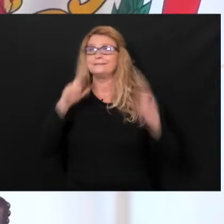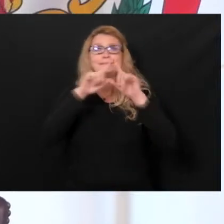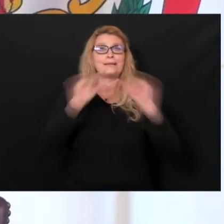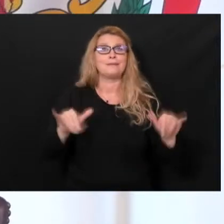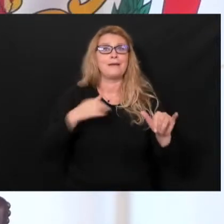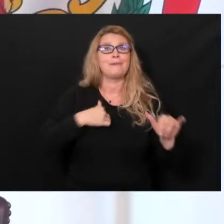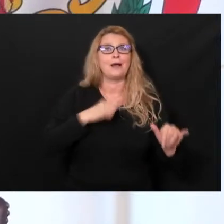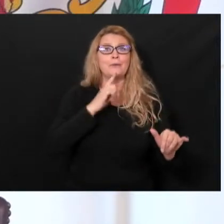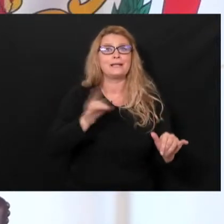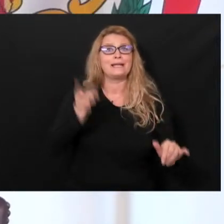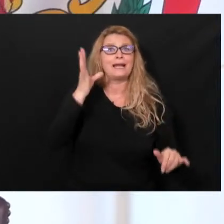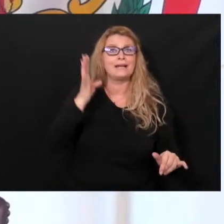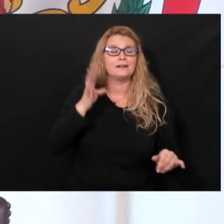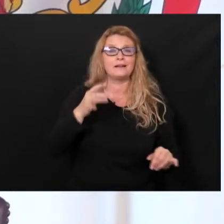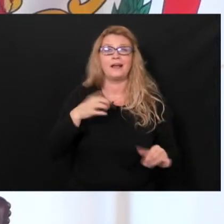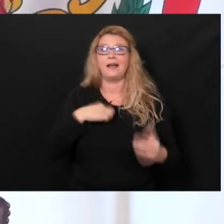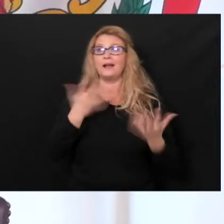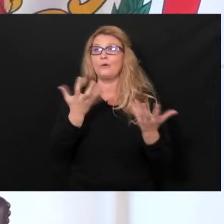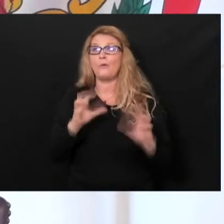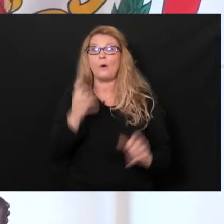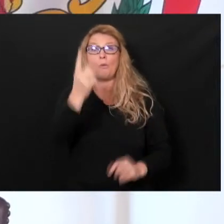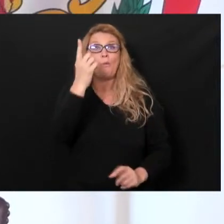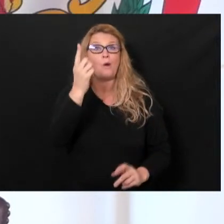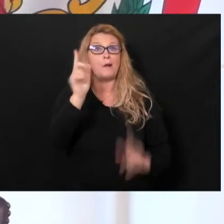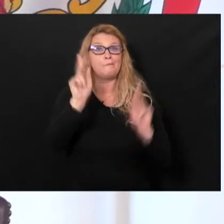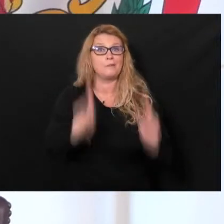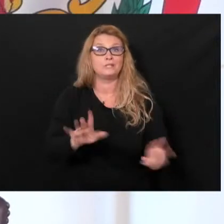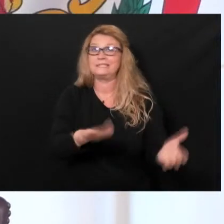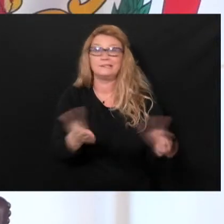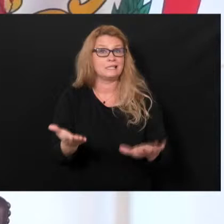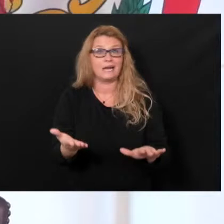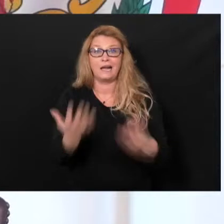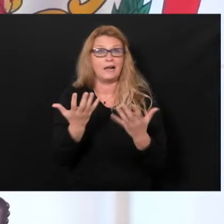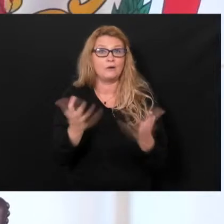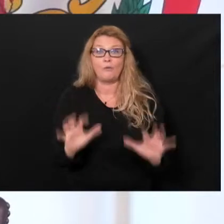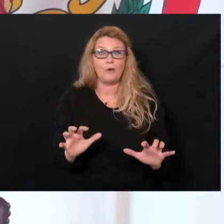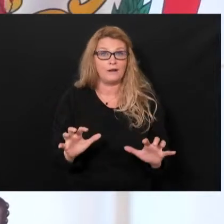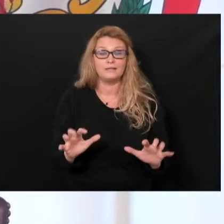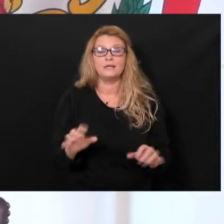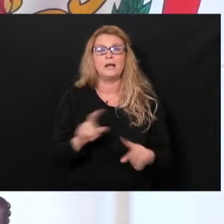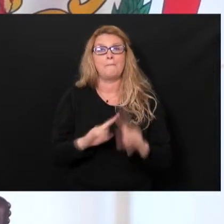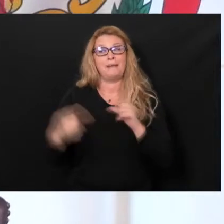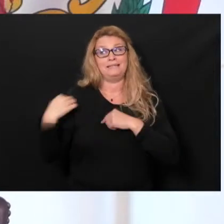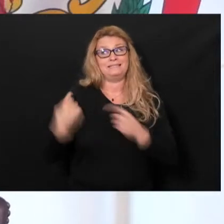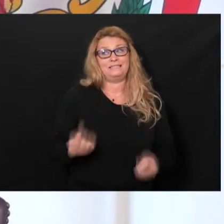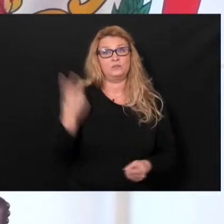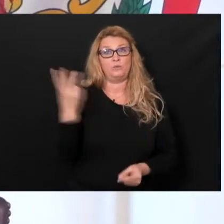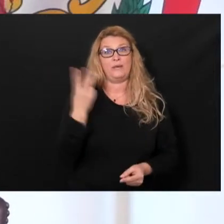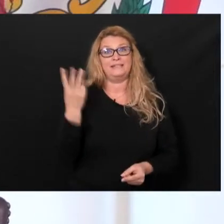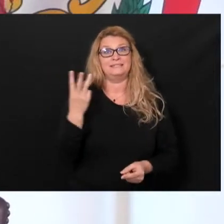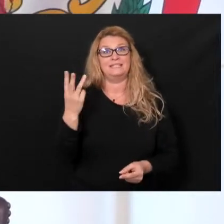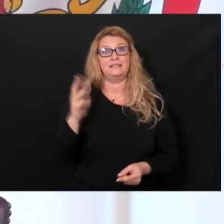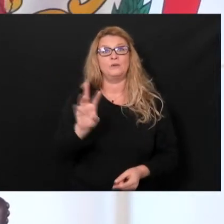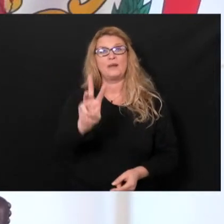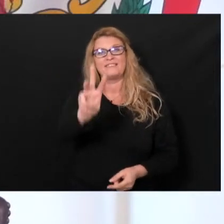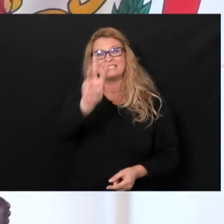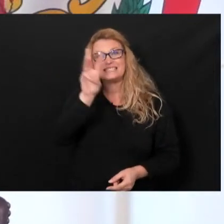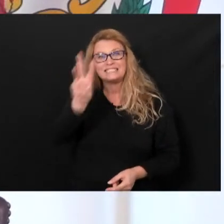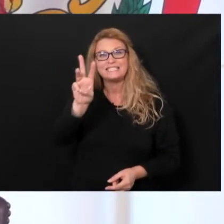anytime you lose one West Virginian, it's too many. But since Wednesday, we have lost 6